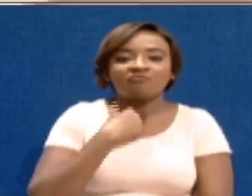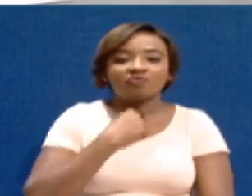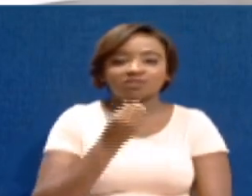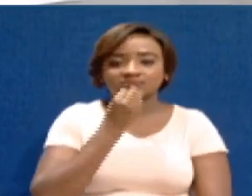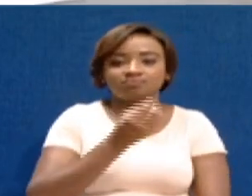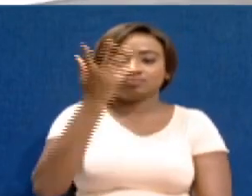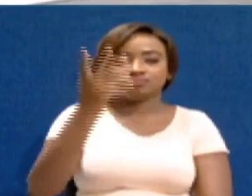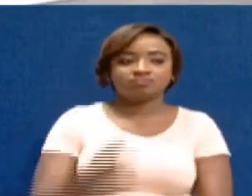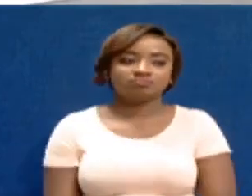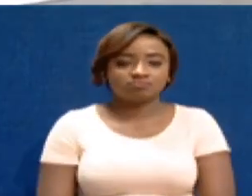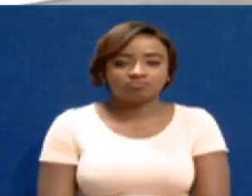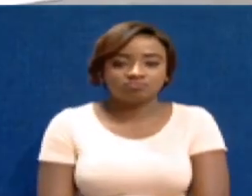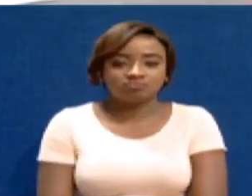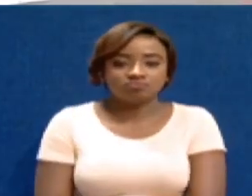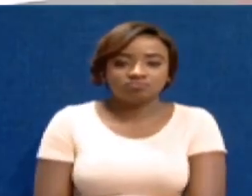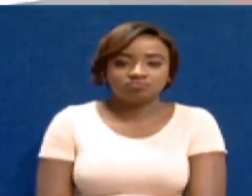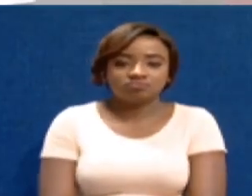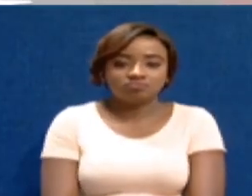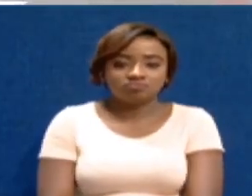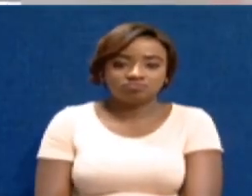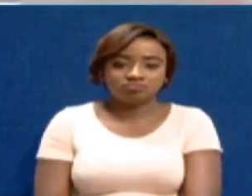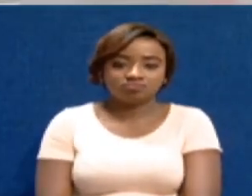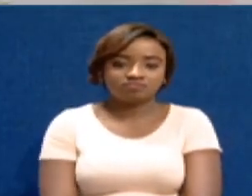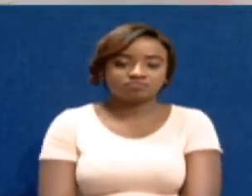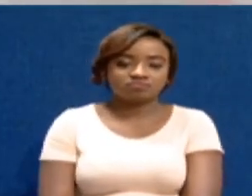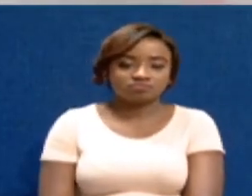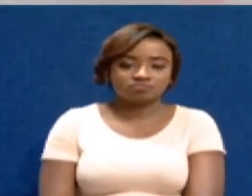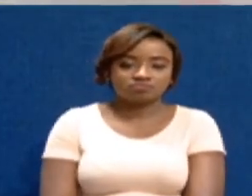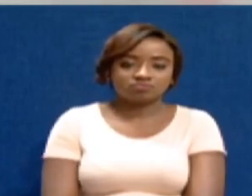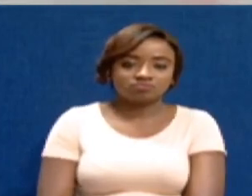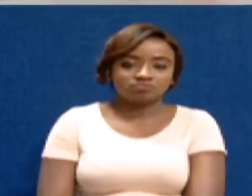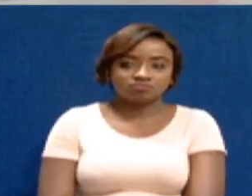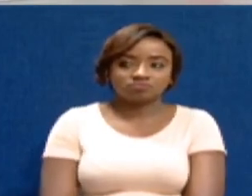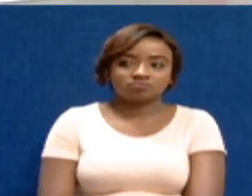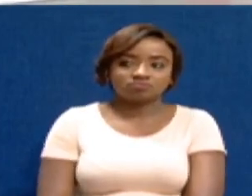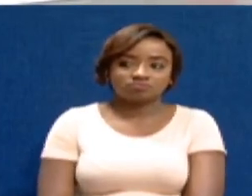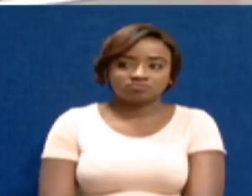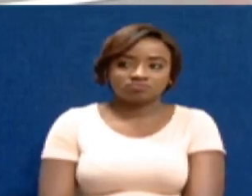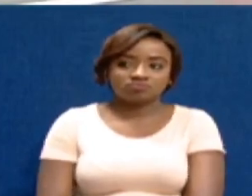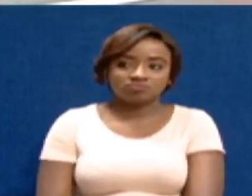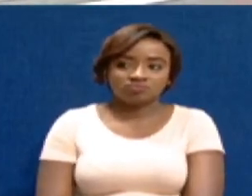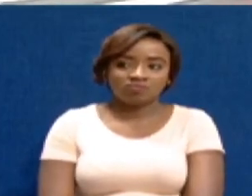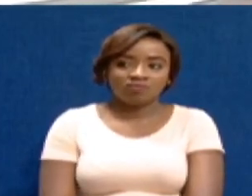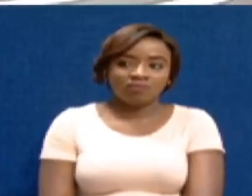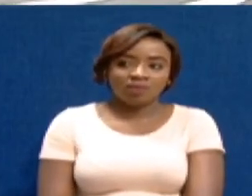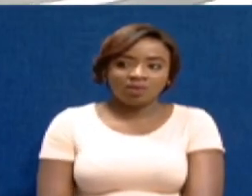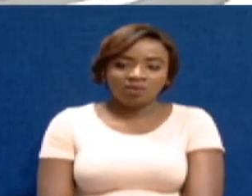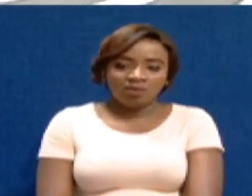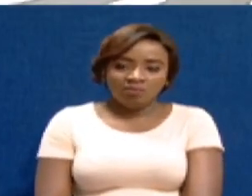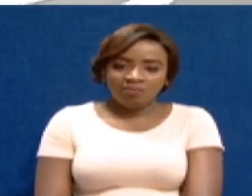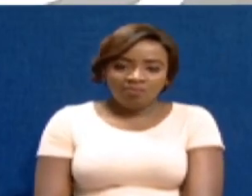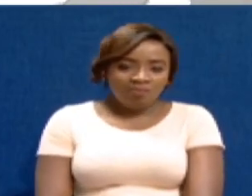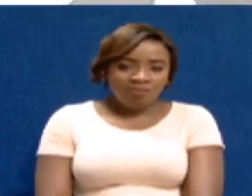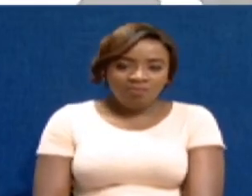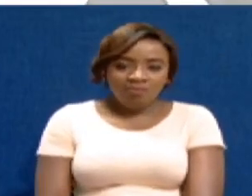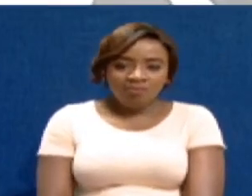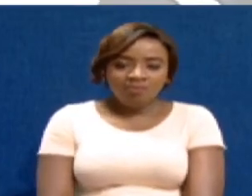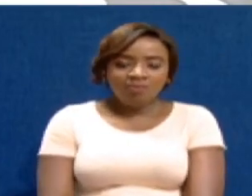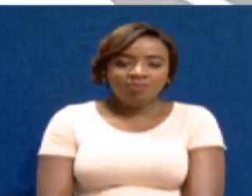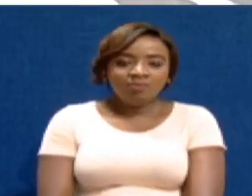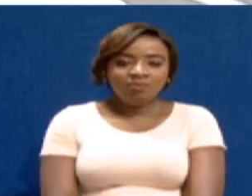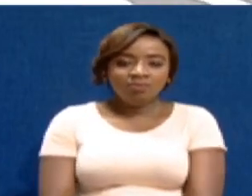every ethnic group in Kenya is in the face of Kenya. And the diversity is seen